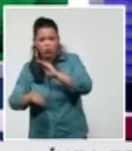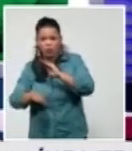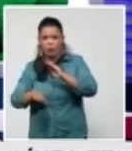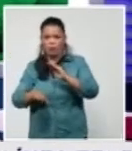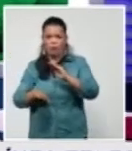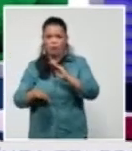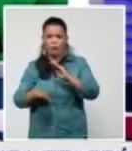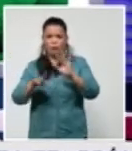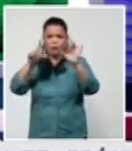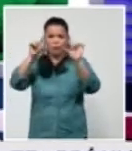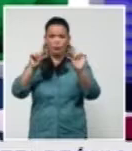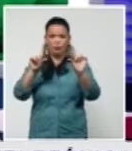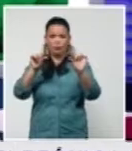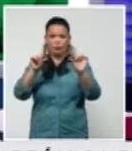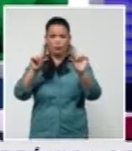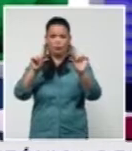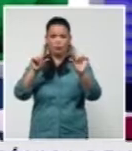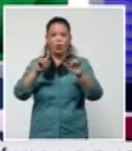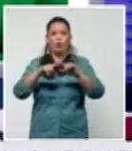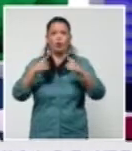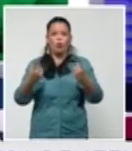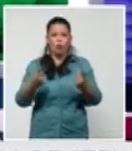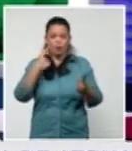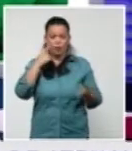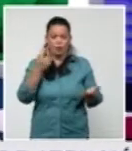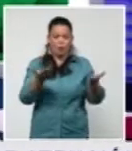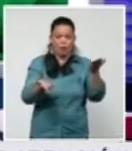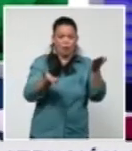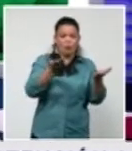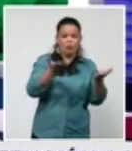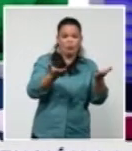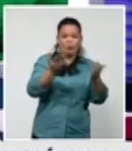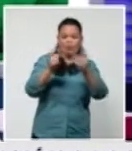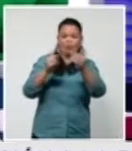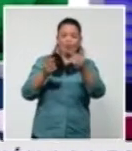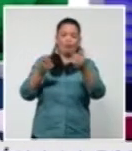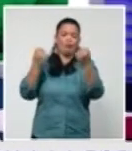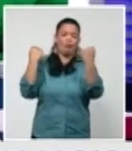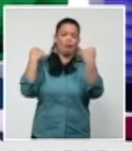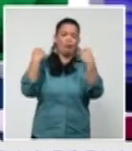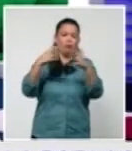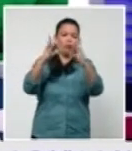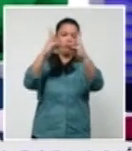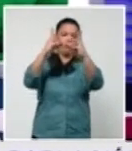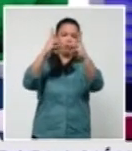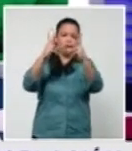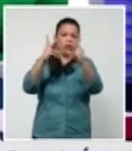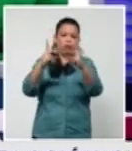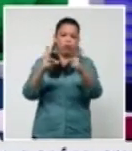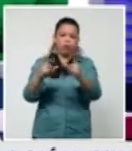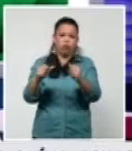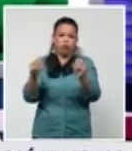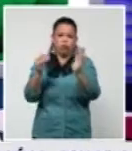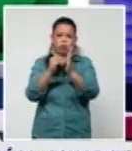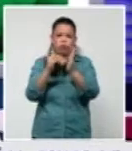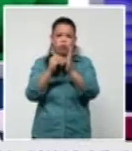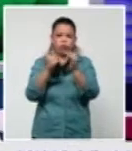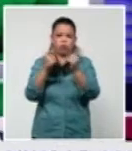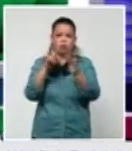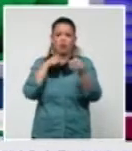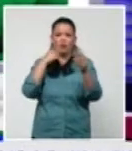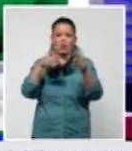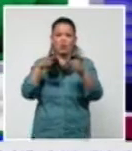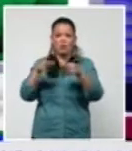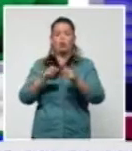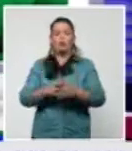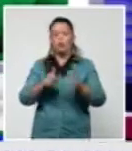remain in intensive care, with 3 reported as critical and 1 as serious. This is the situation in